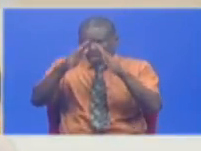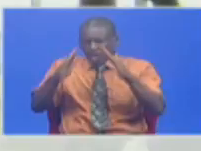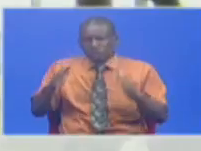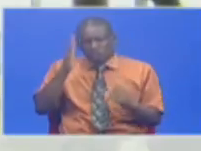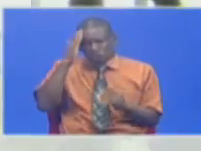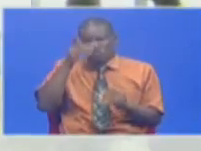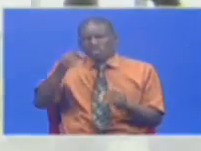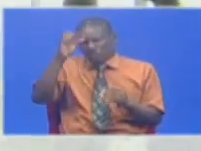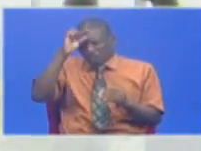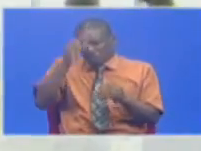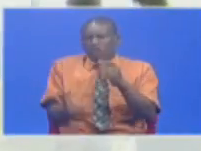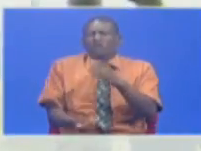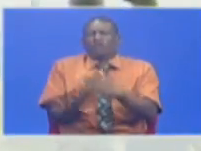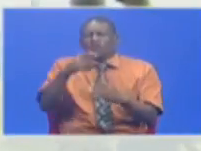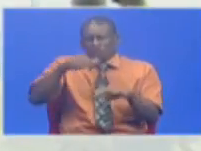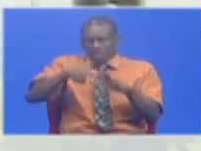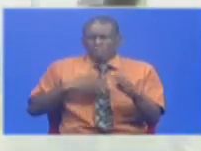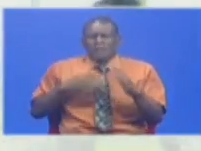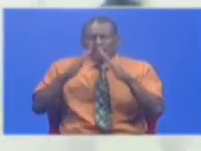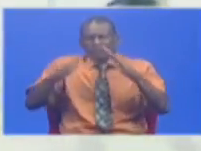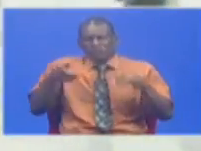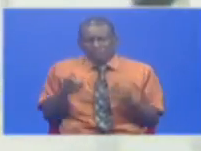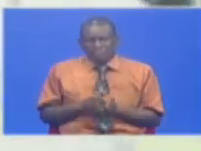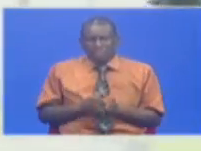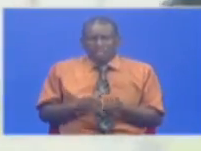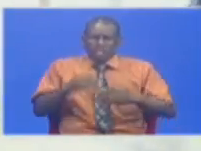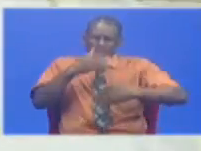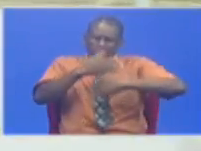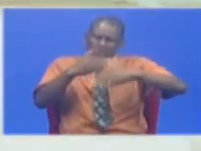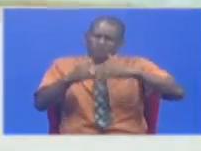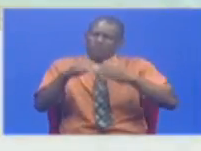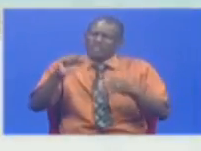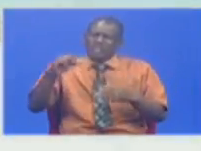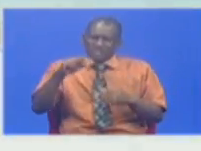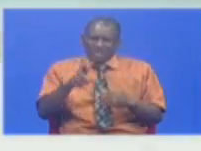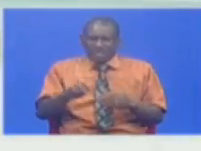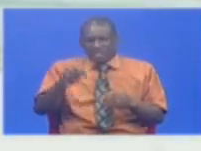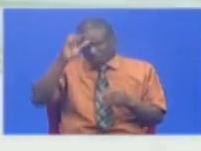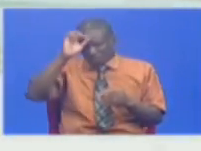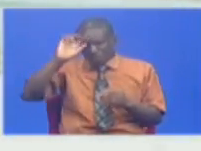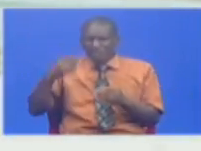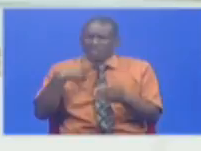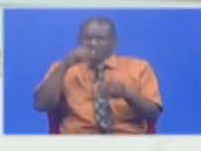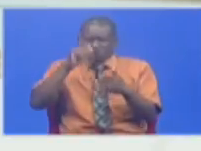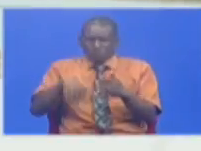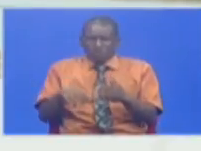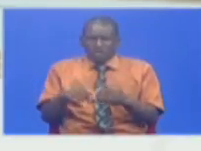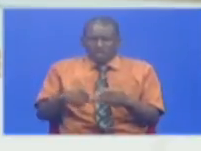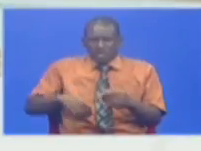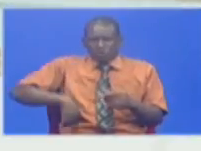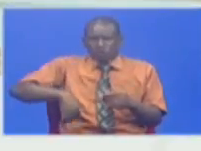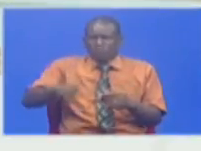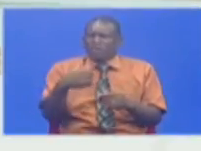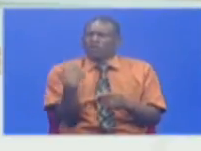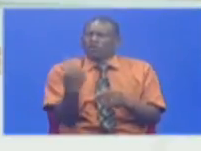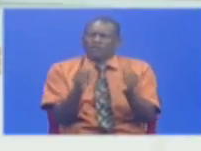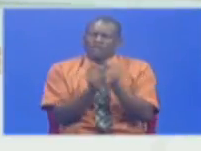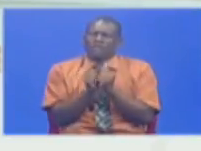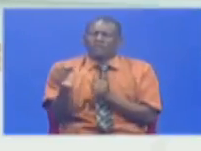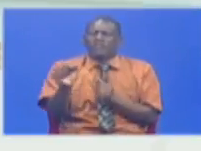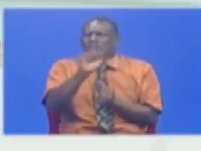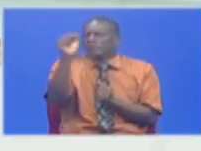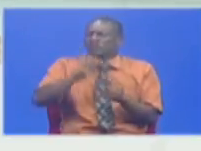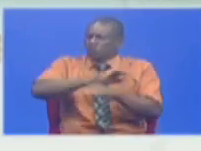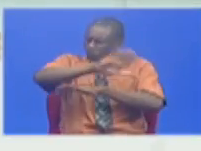home. At the onset of construction of the SGR, the government of Kenya maintained that it was footing only 15% of the total